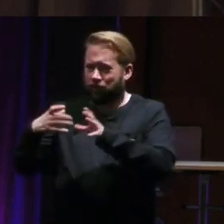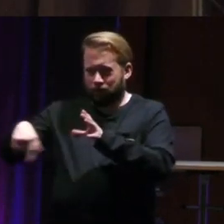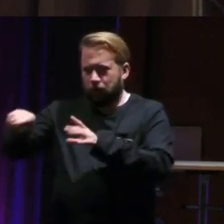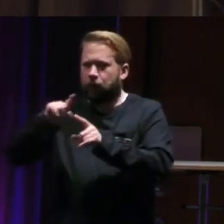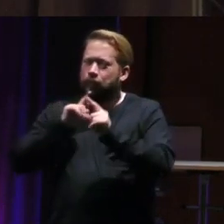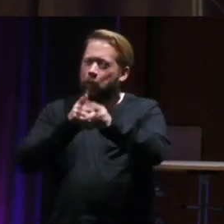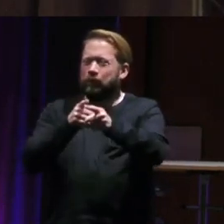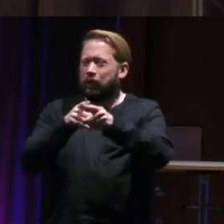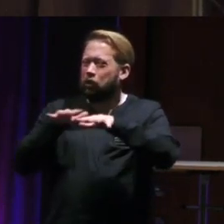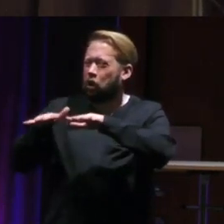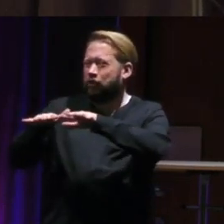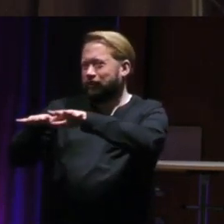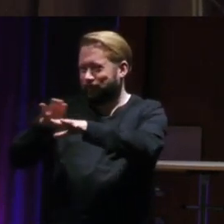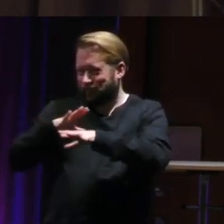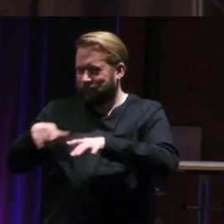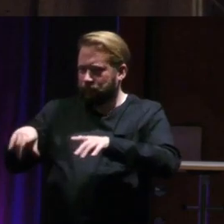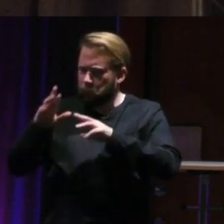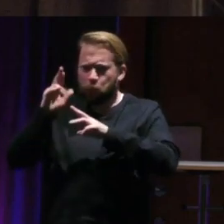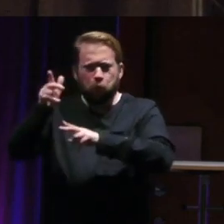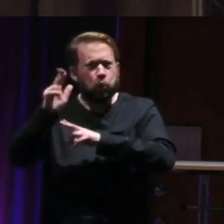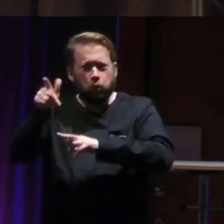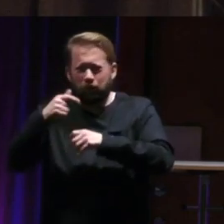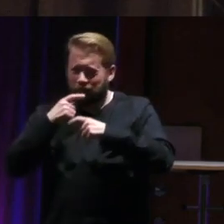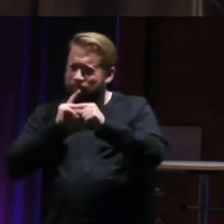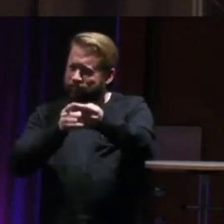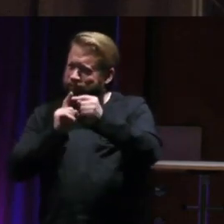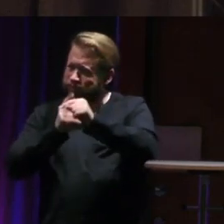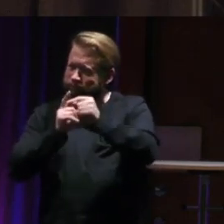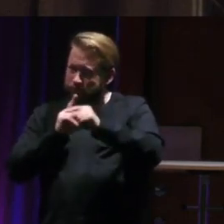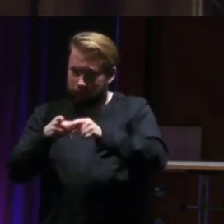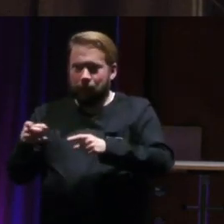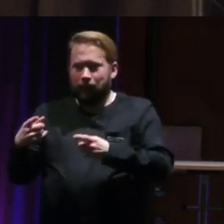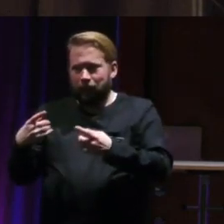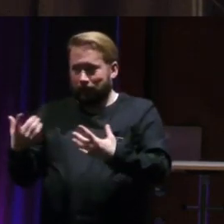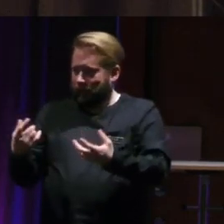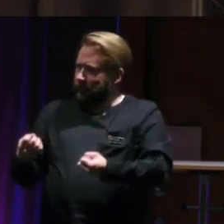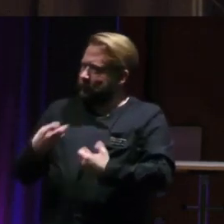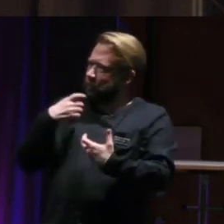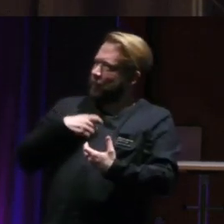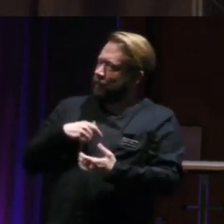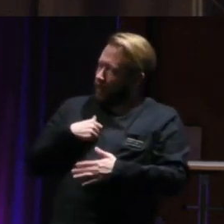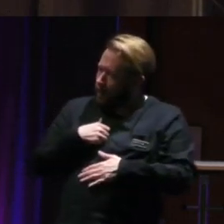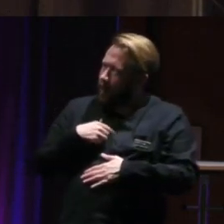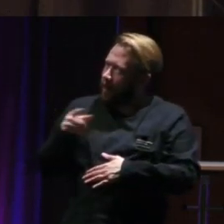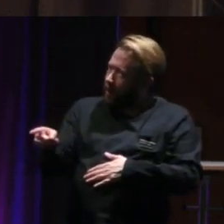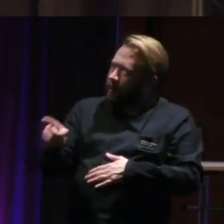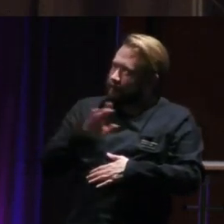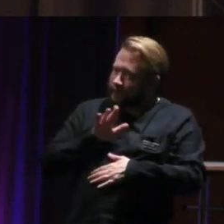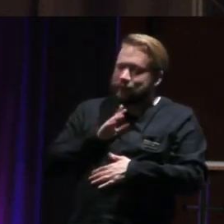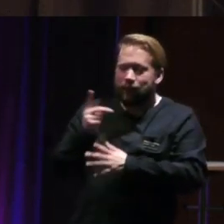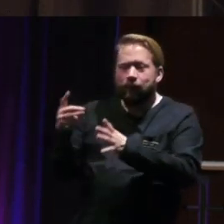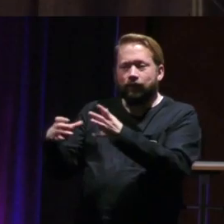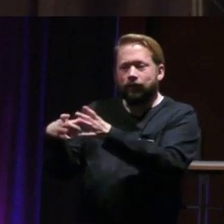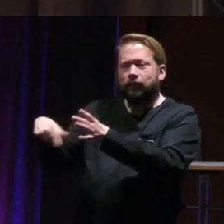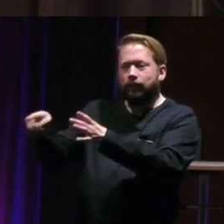they're coming to the streets, they're very active, but still the last action it in St.